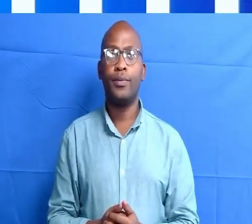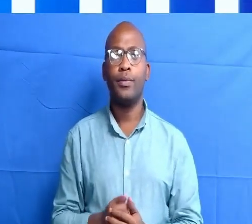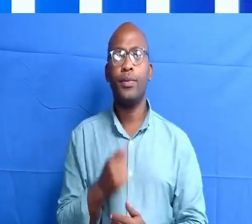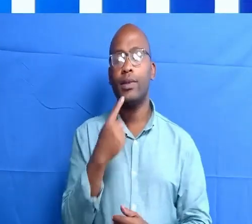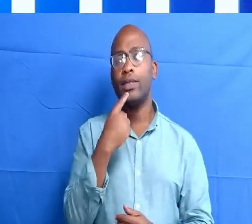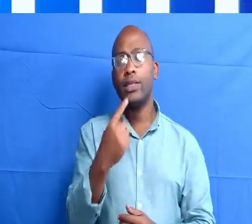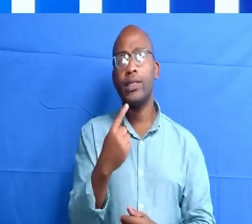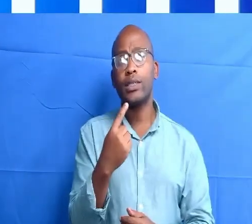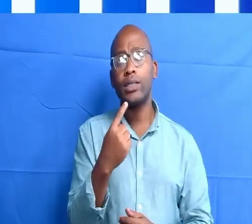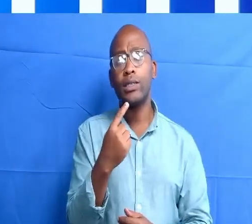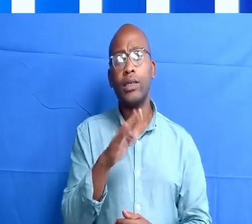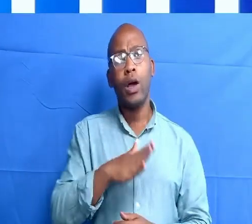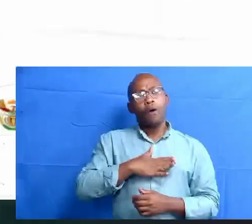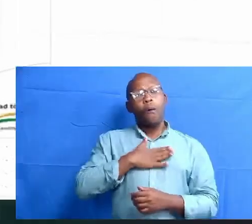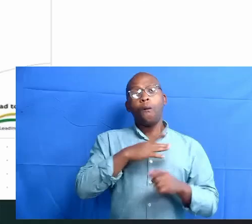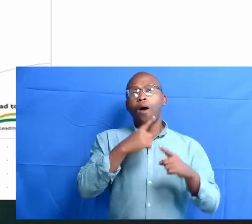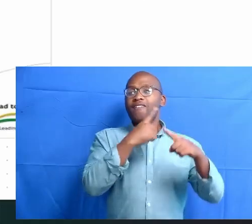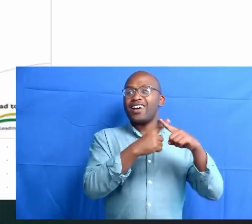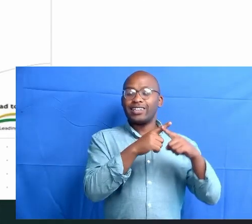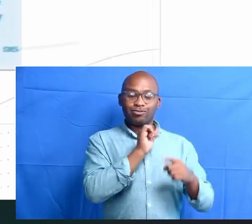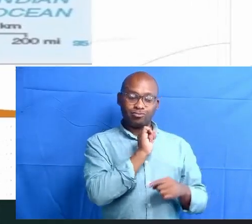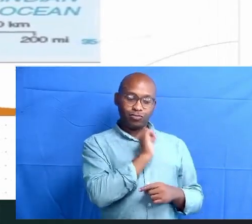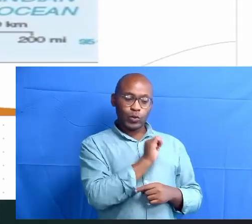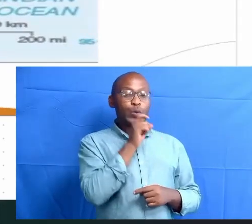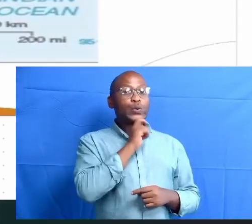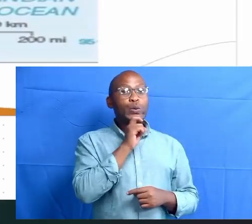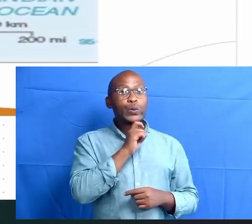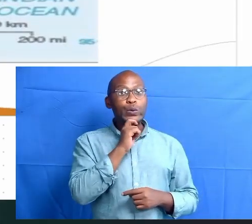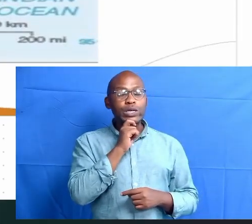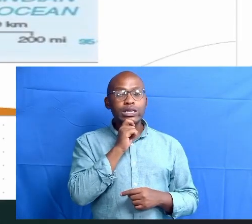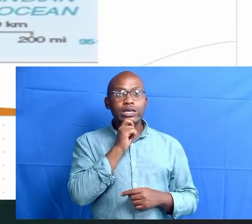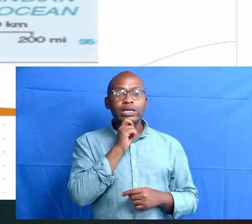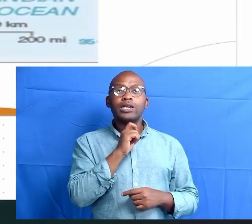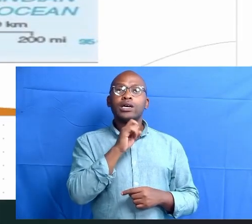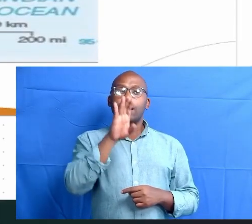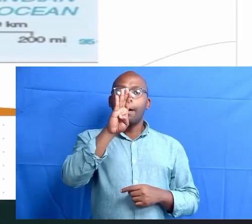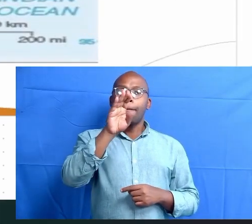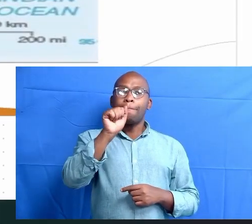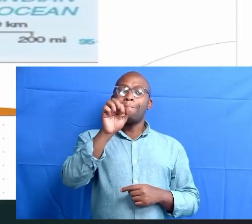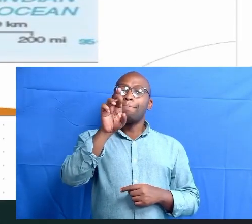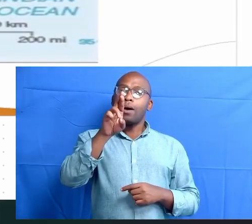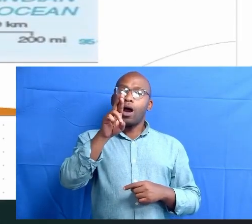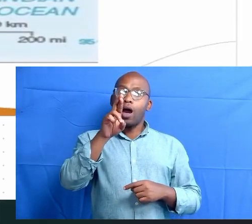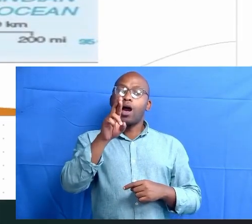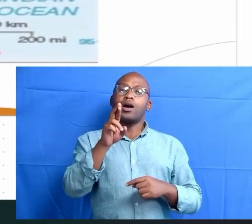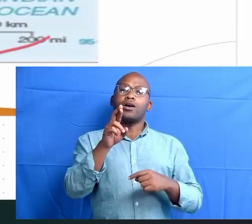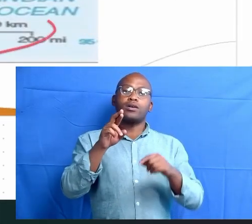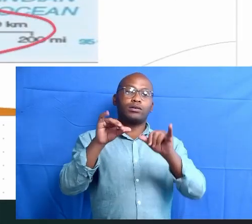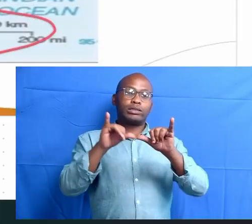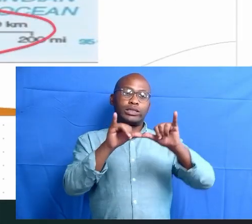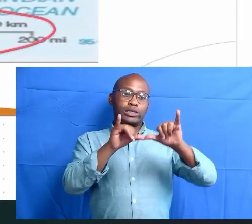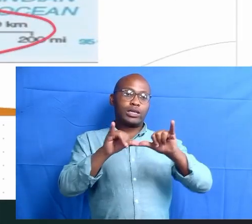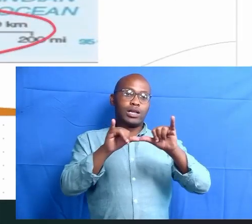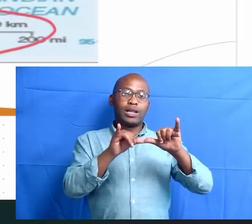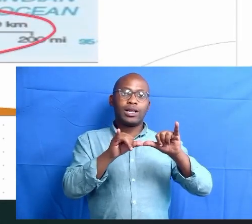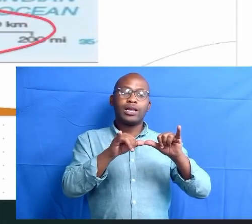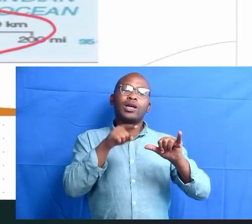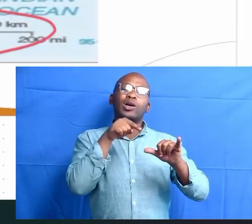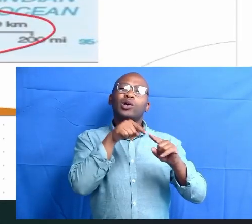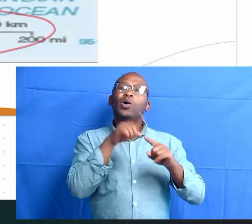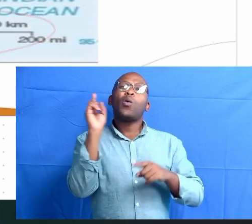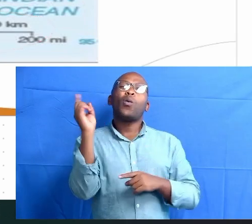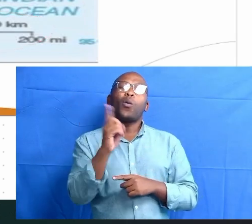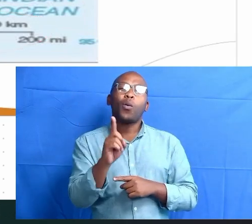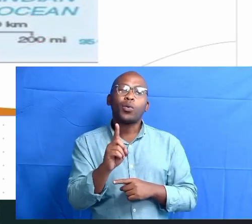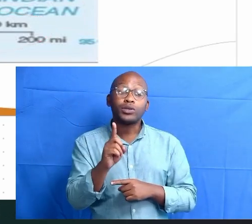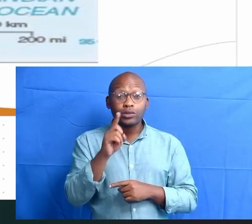using these scales. The advantage of using these scales. These advantages of